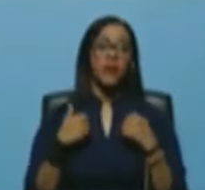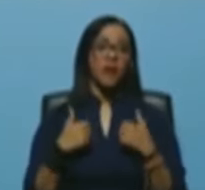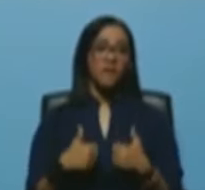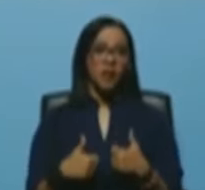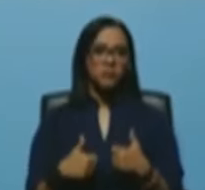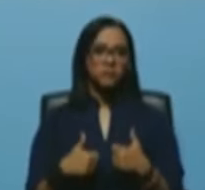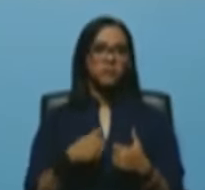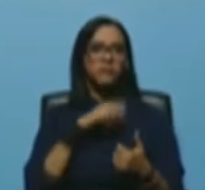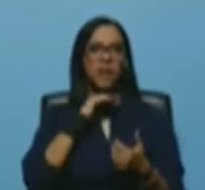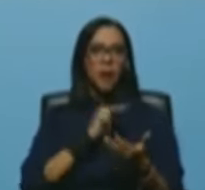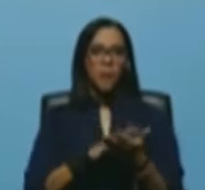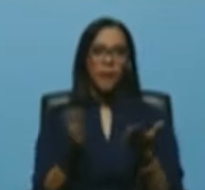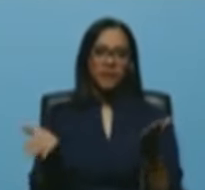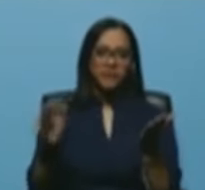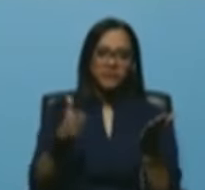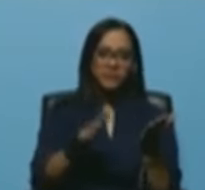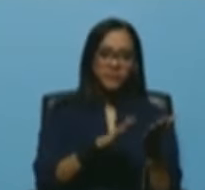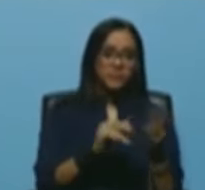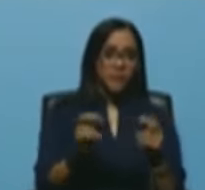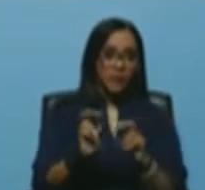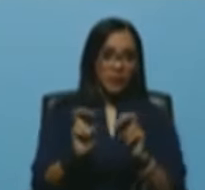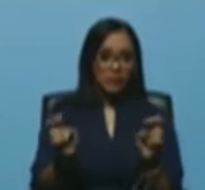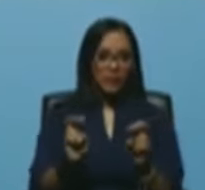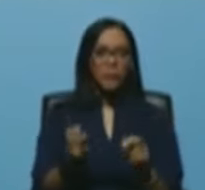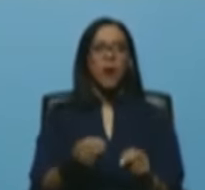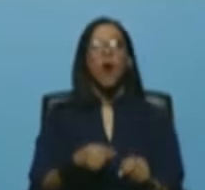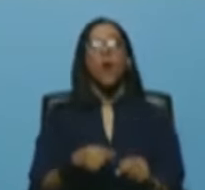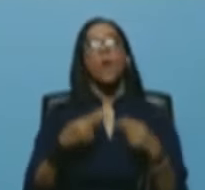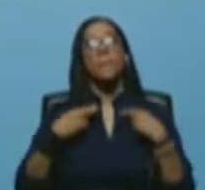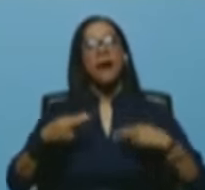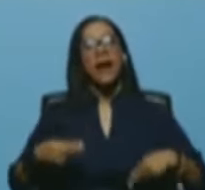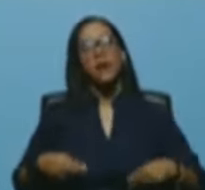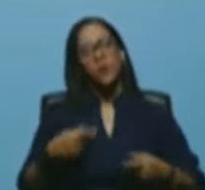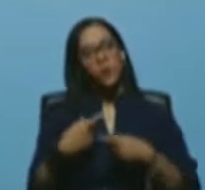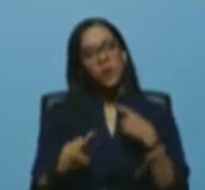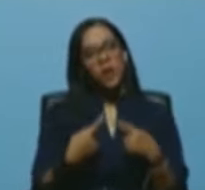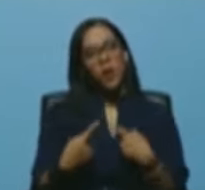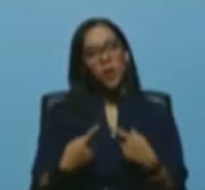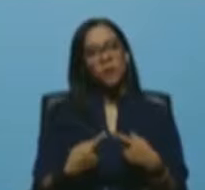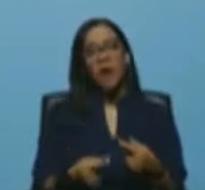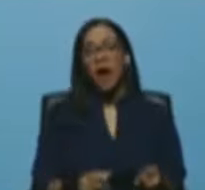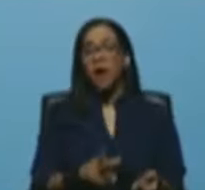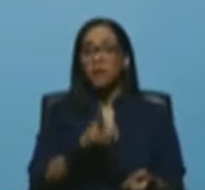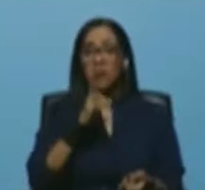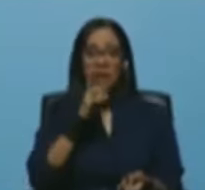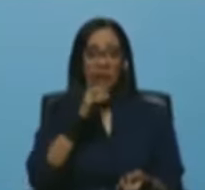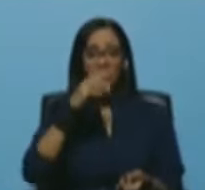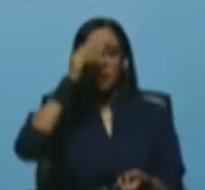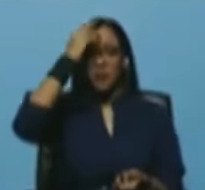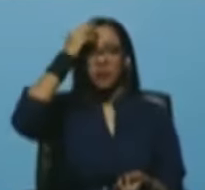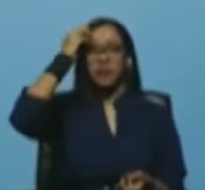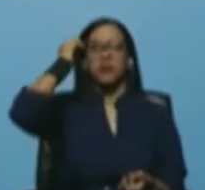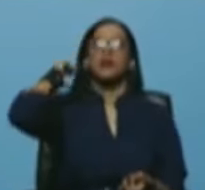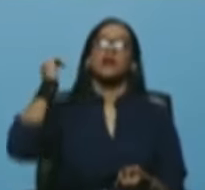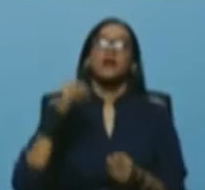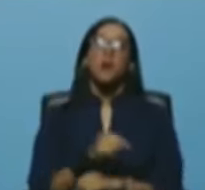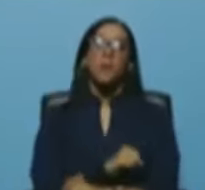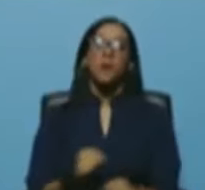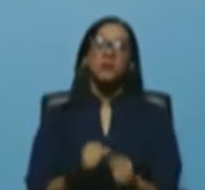the genocide in human terms is something barbaric